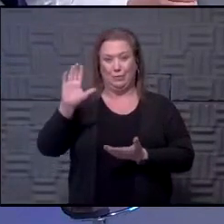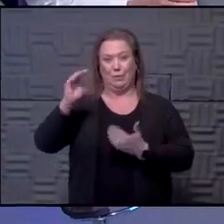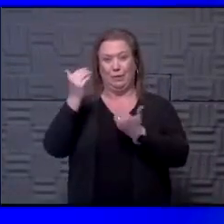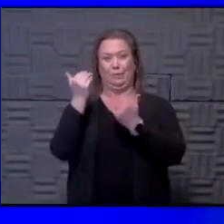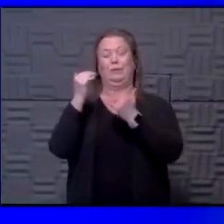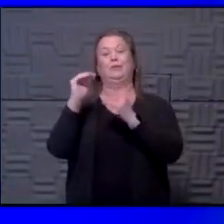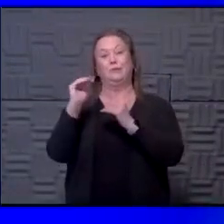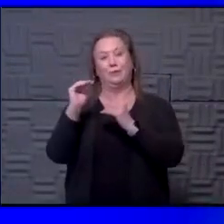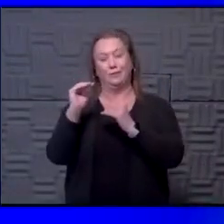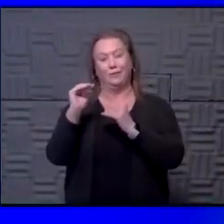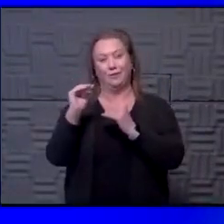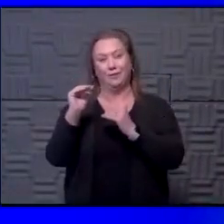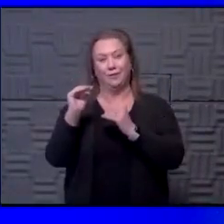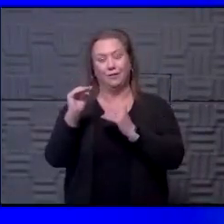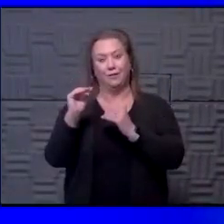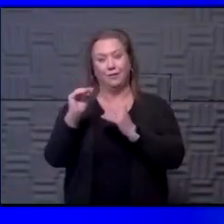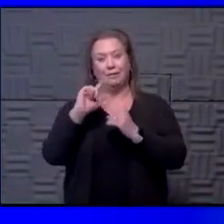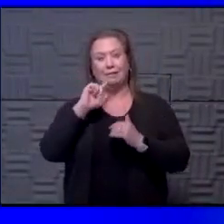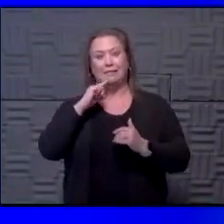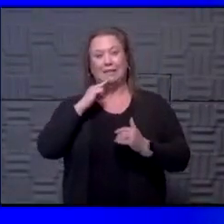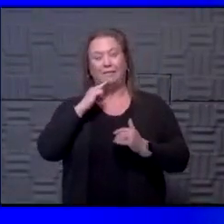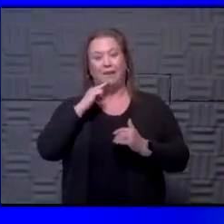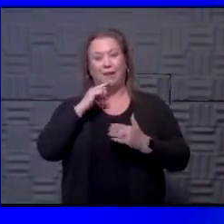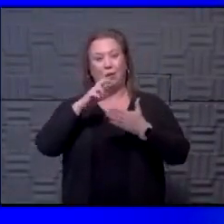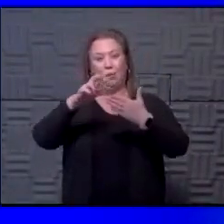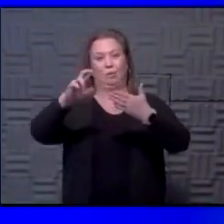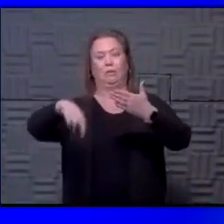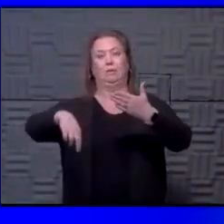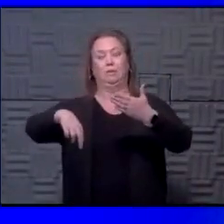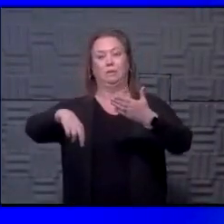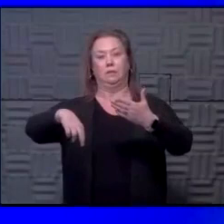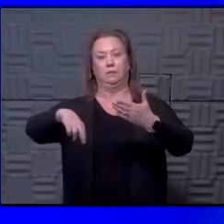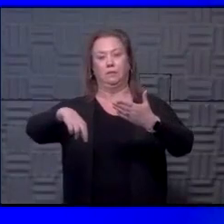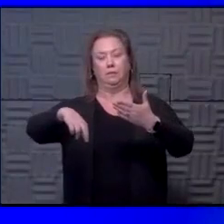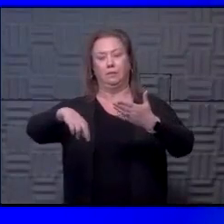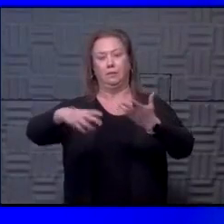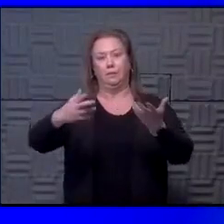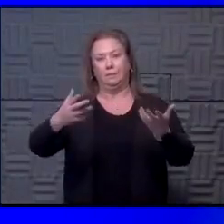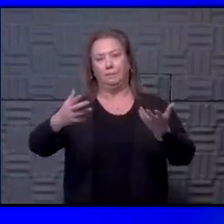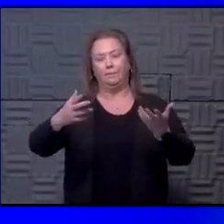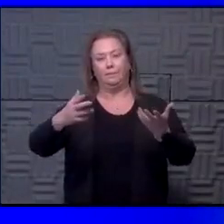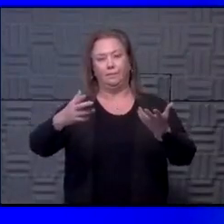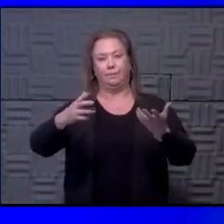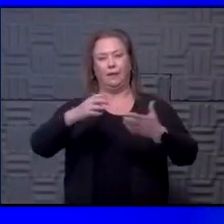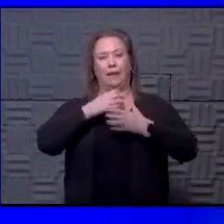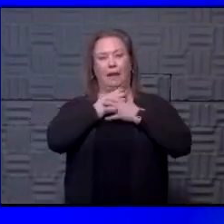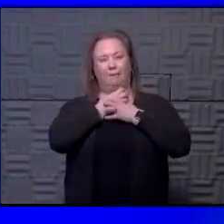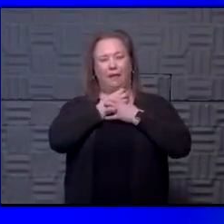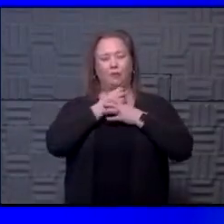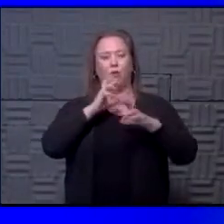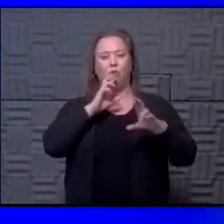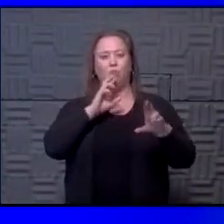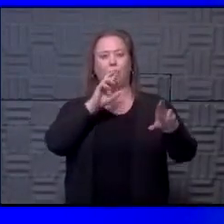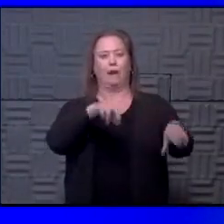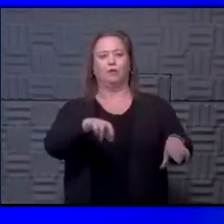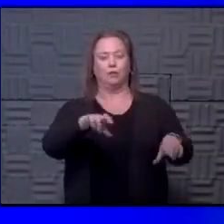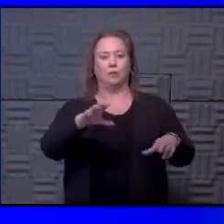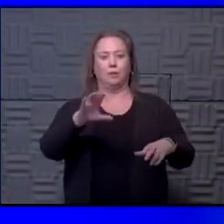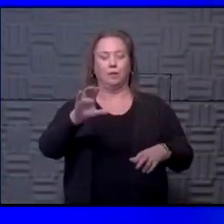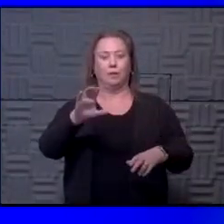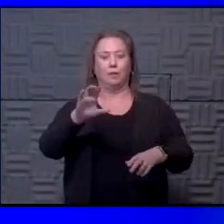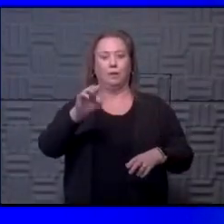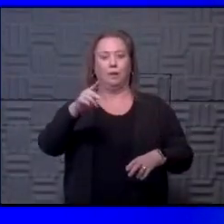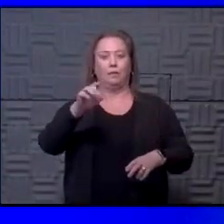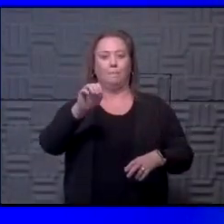their restriction on severe outcomes or anaphylaxis or reactions to components. It was